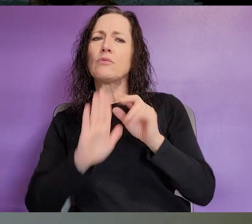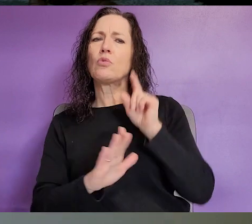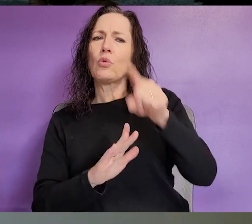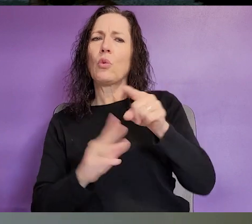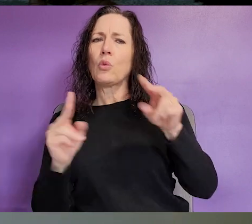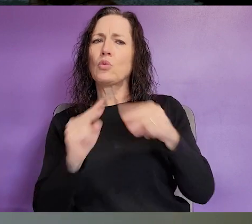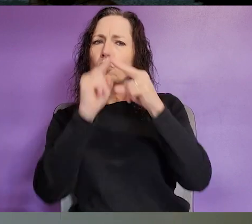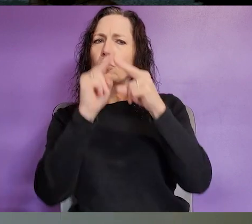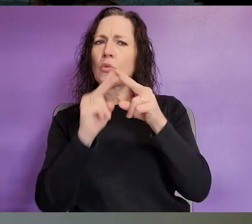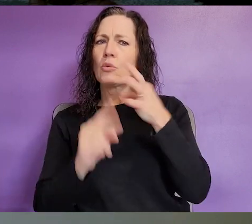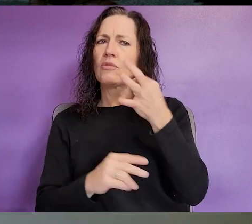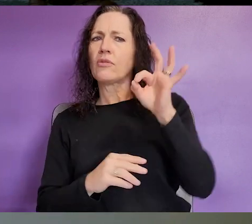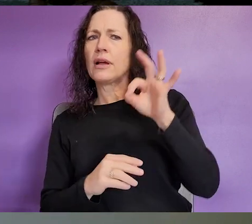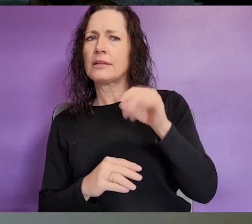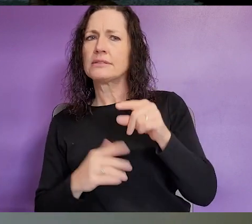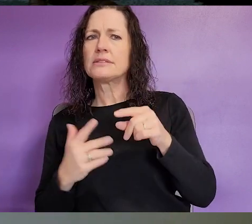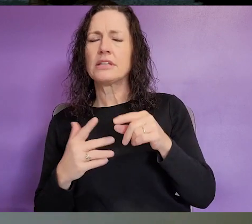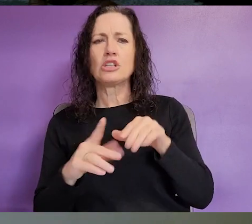France, and kept